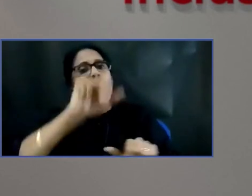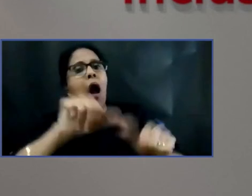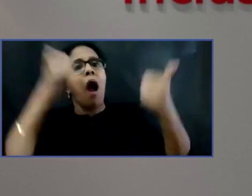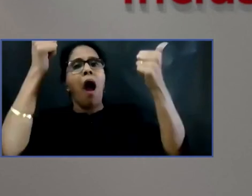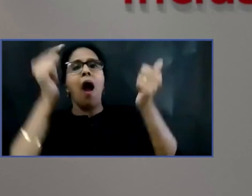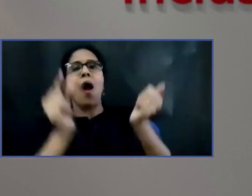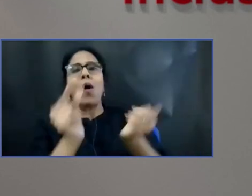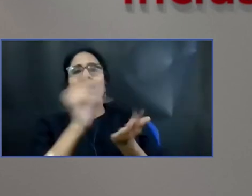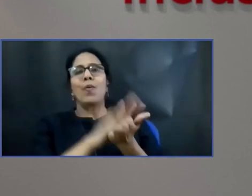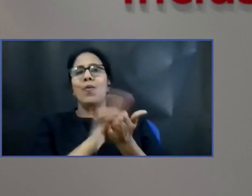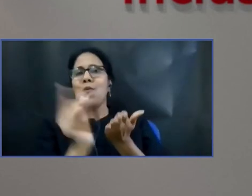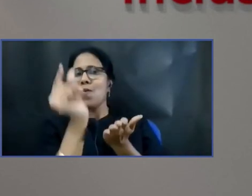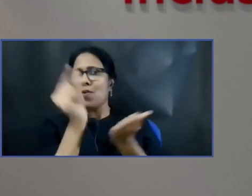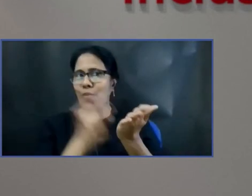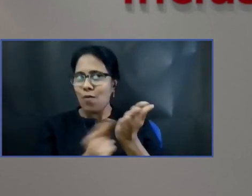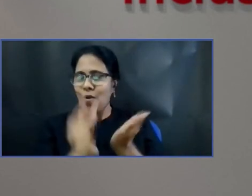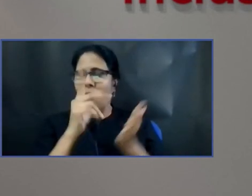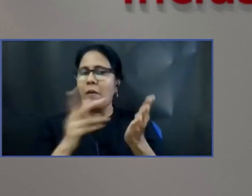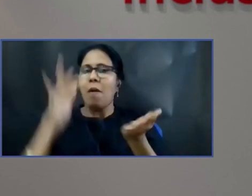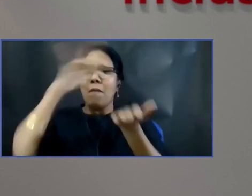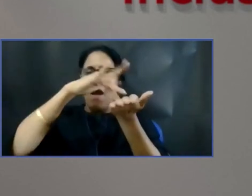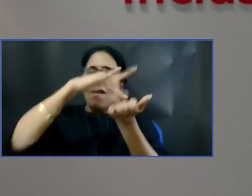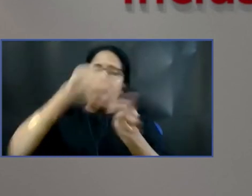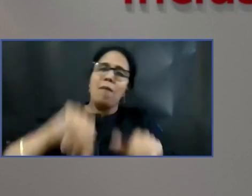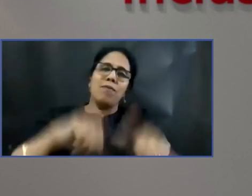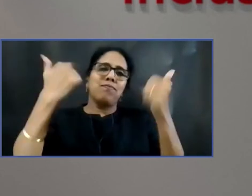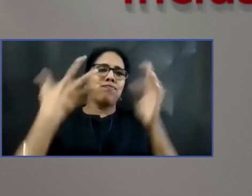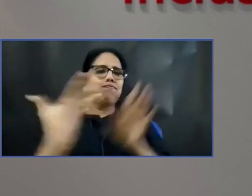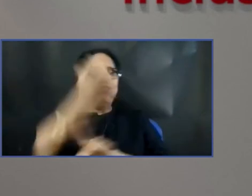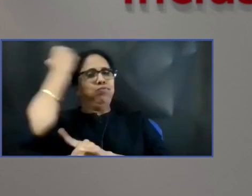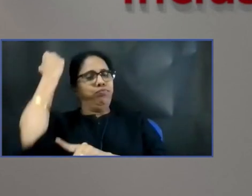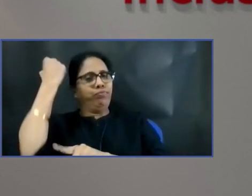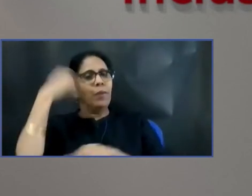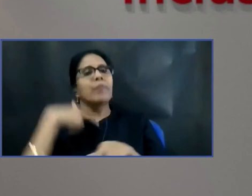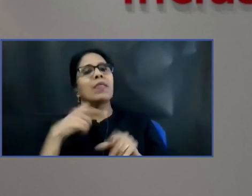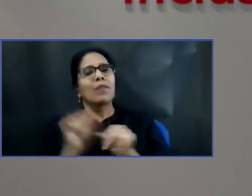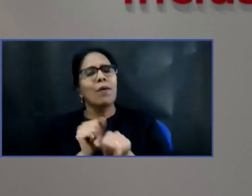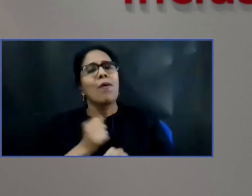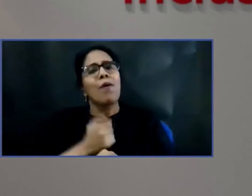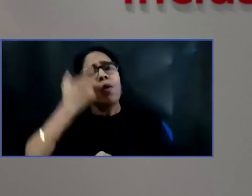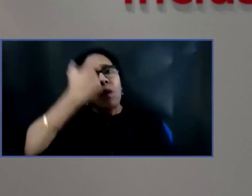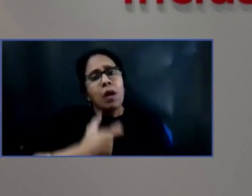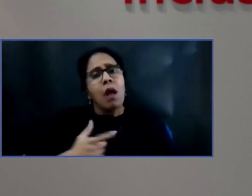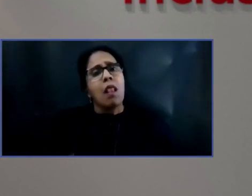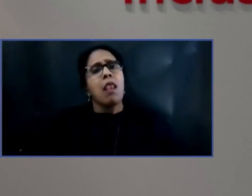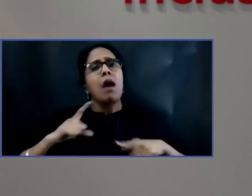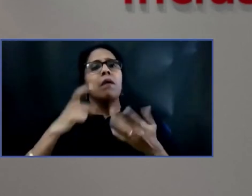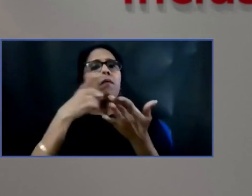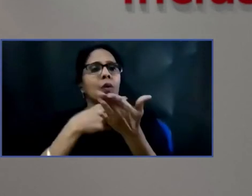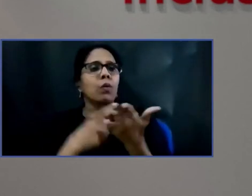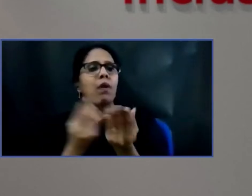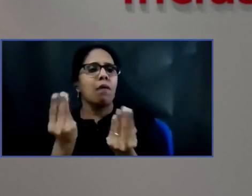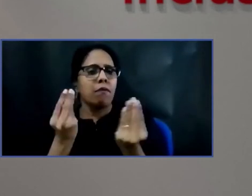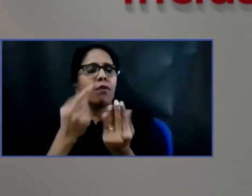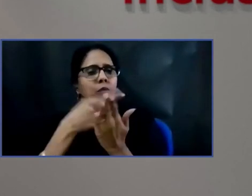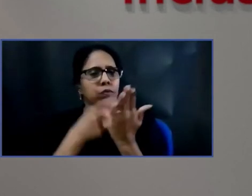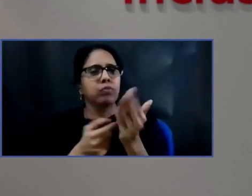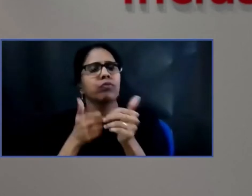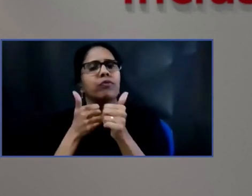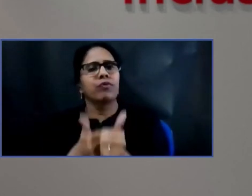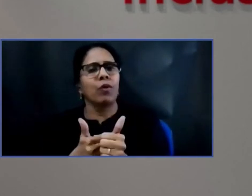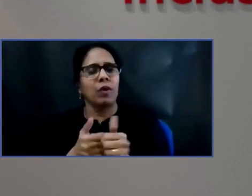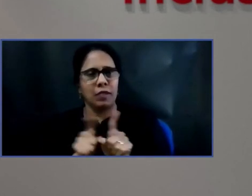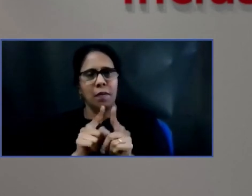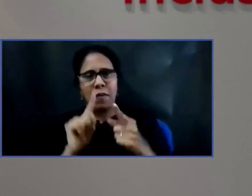I've always followed certain principles in life. I would like to share with you all today. Always see yourself in